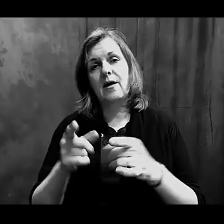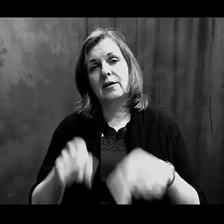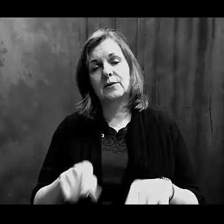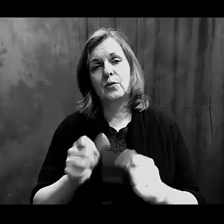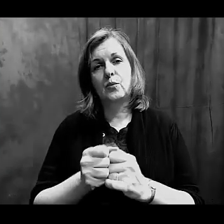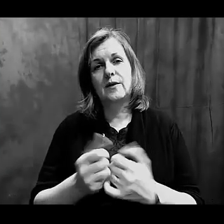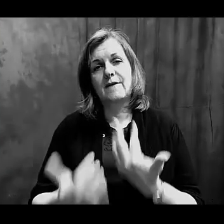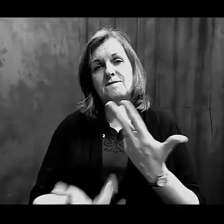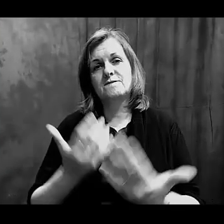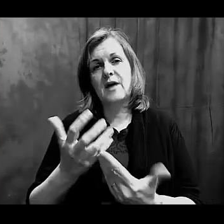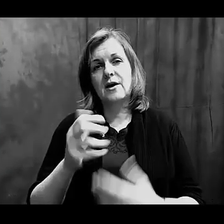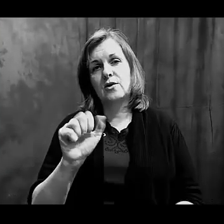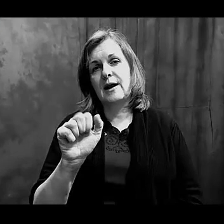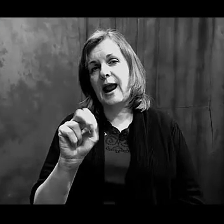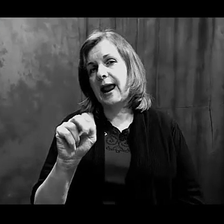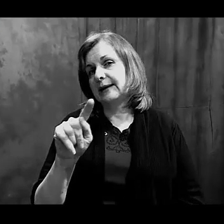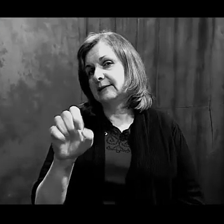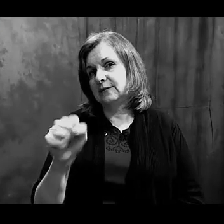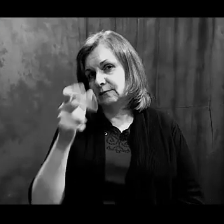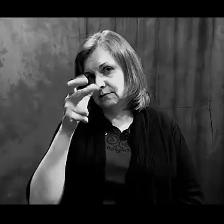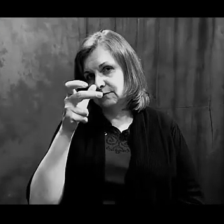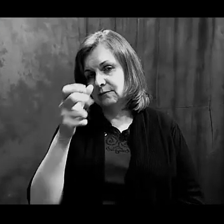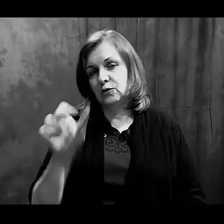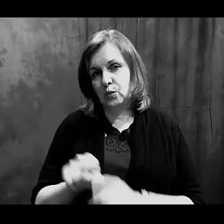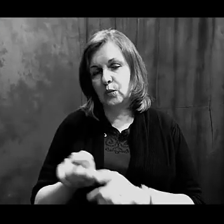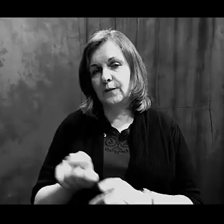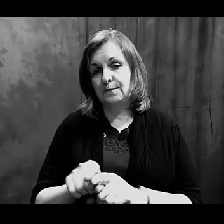in fire ants,